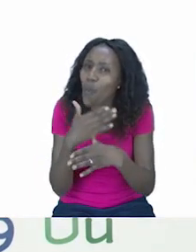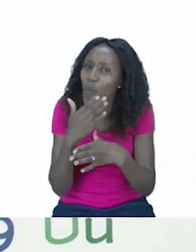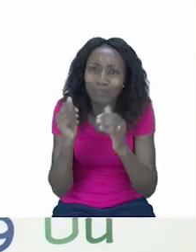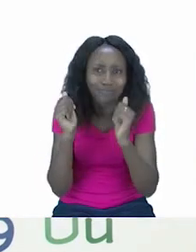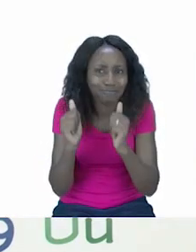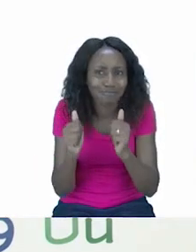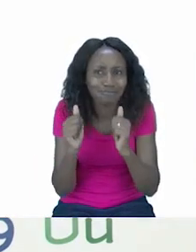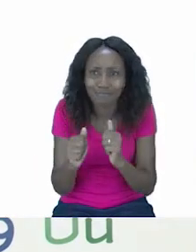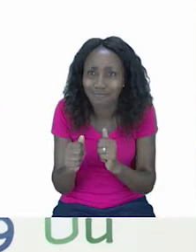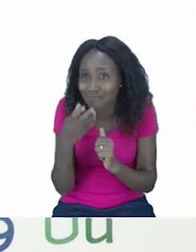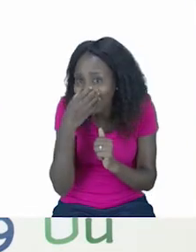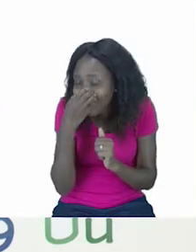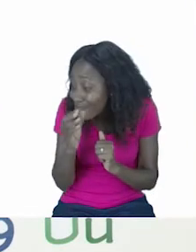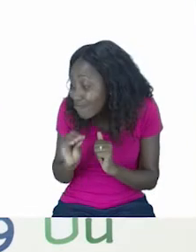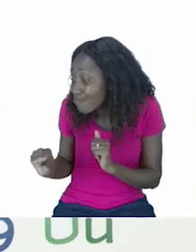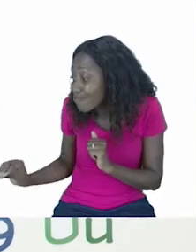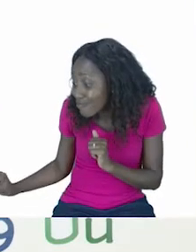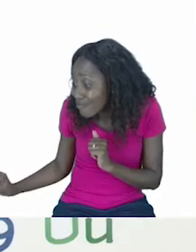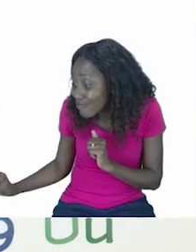There you go, Zashi.